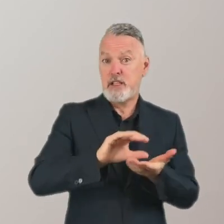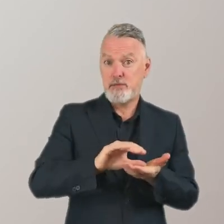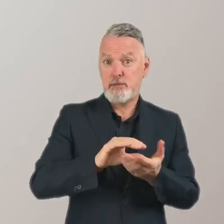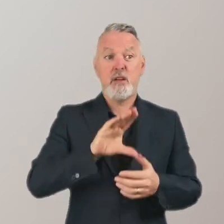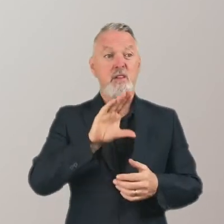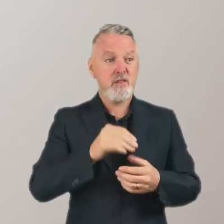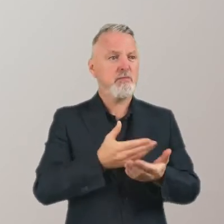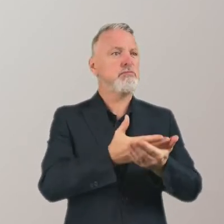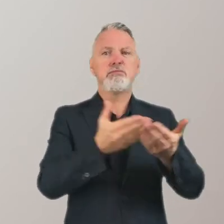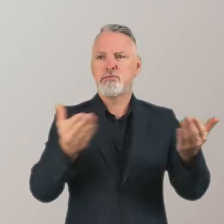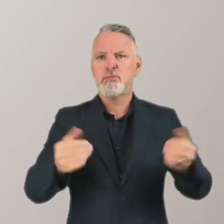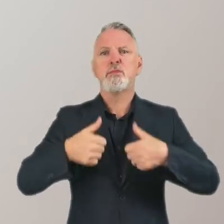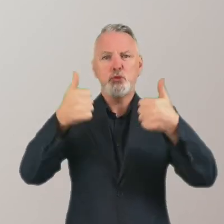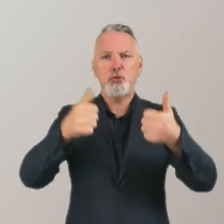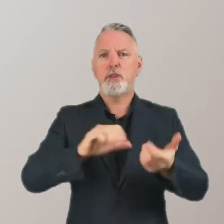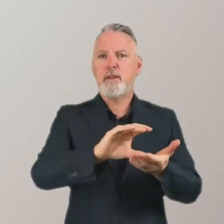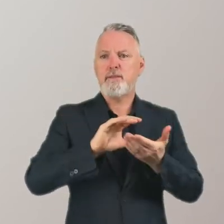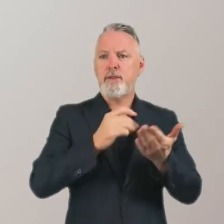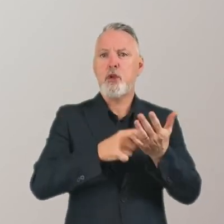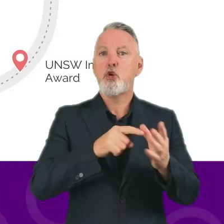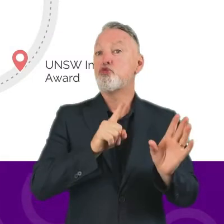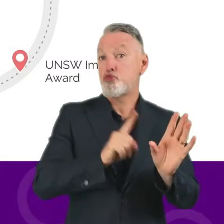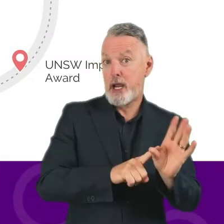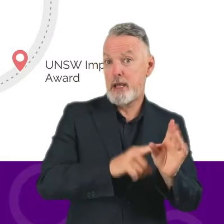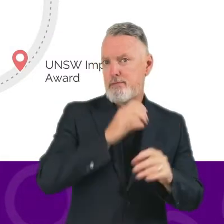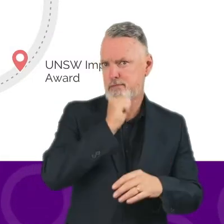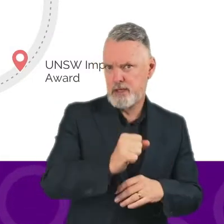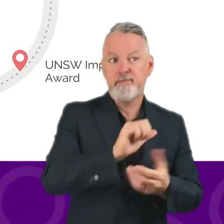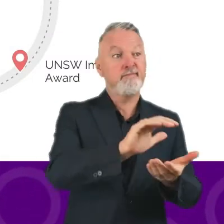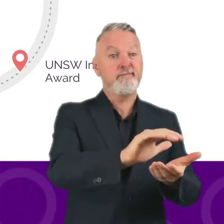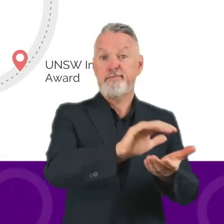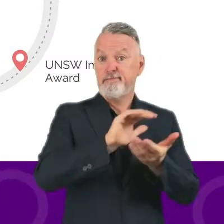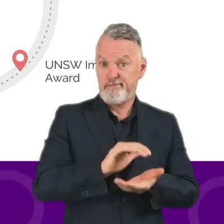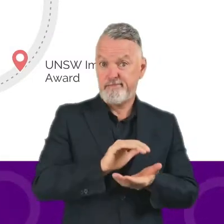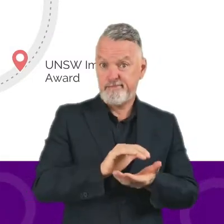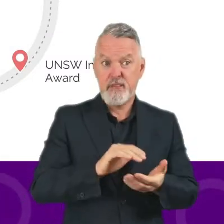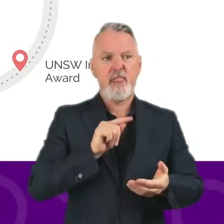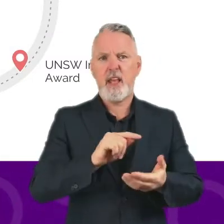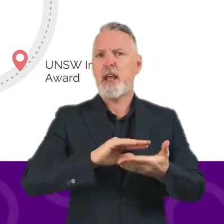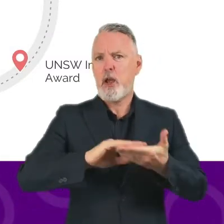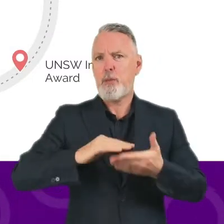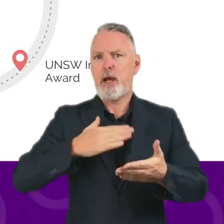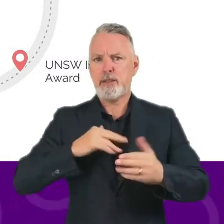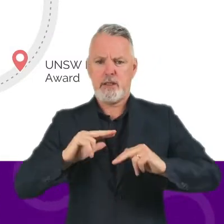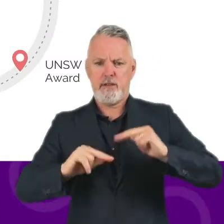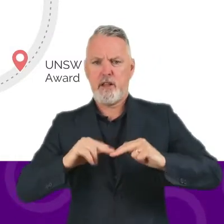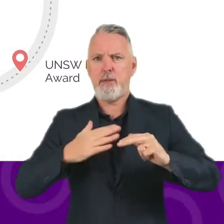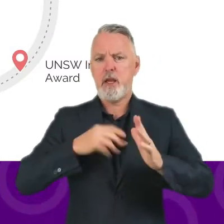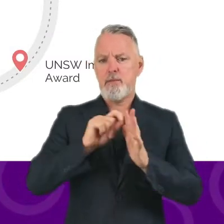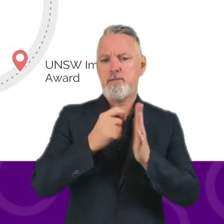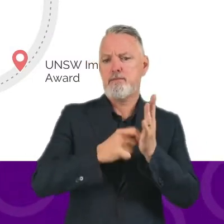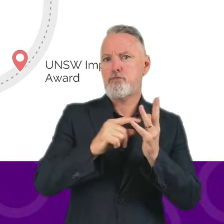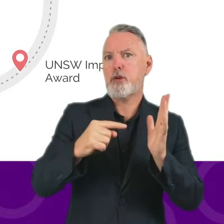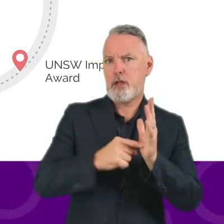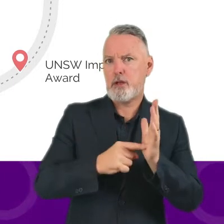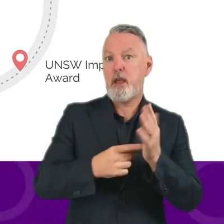from widely respected angel investor, Ray Nong. We used the funds to launch our minimum viable product and began learning